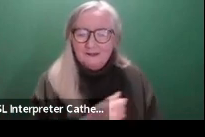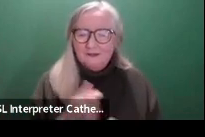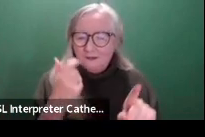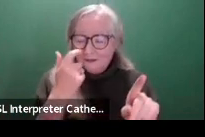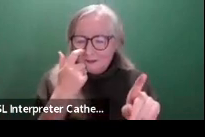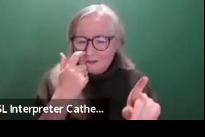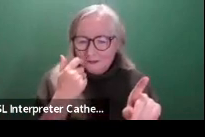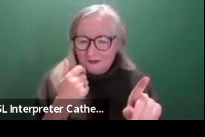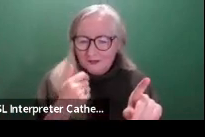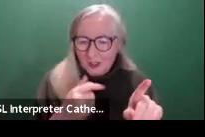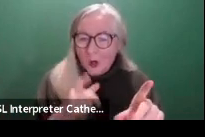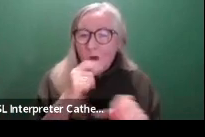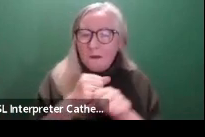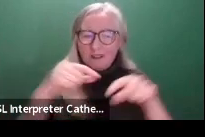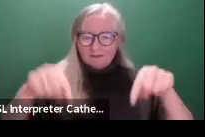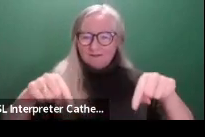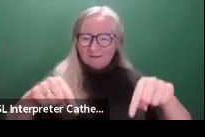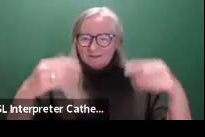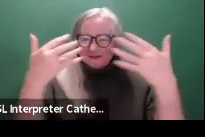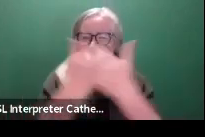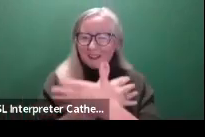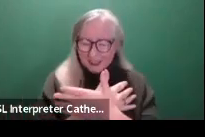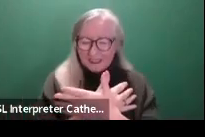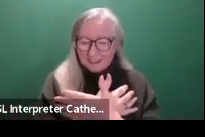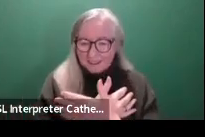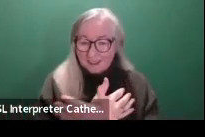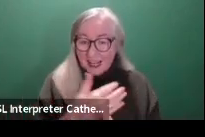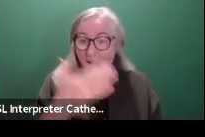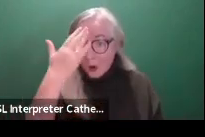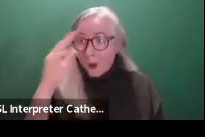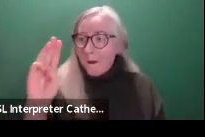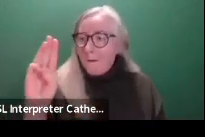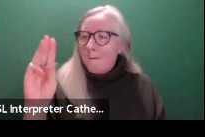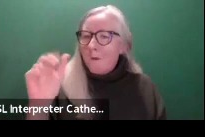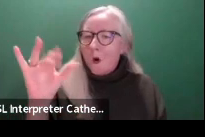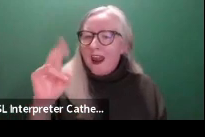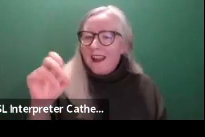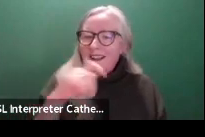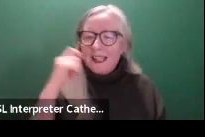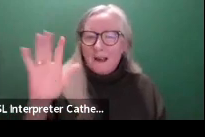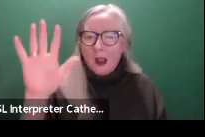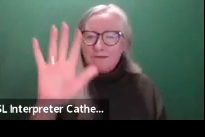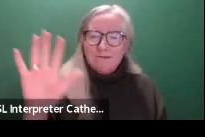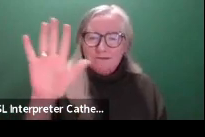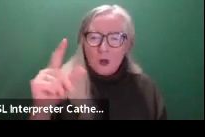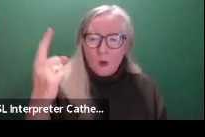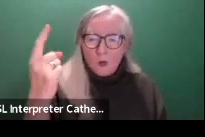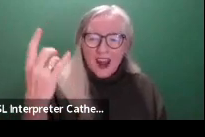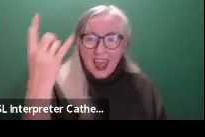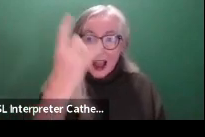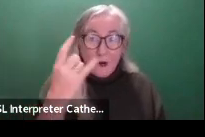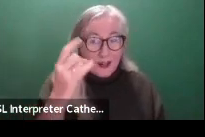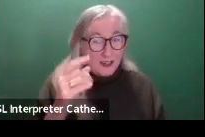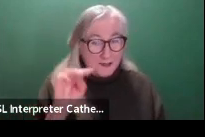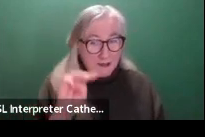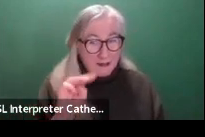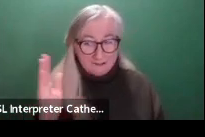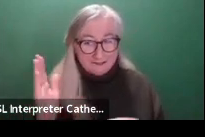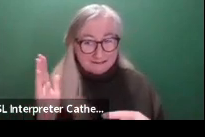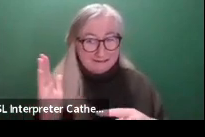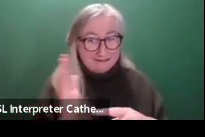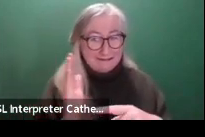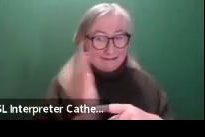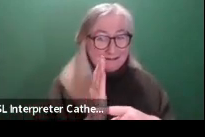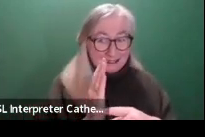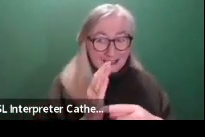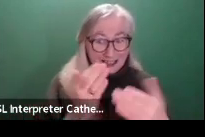little bit about this evening. So I know Pauline said it will be about an hour. It might actually be a little bit shorter than that. It's gone